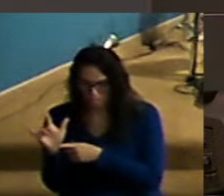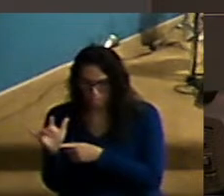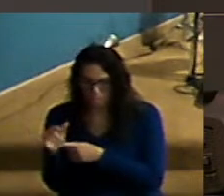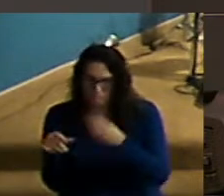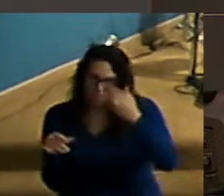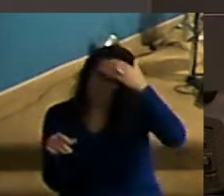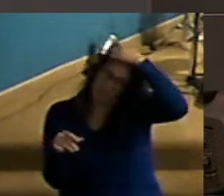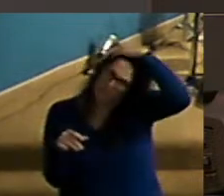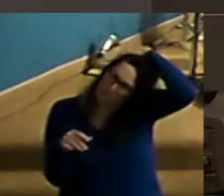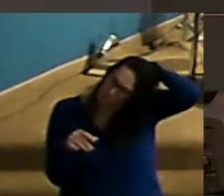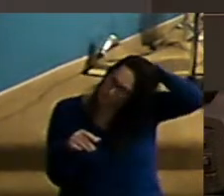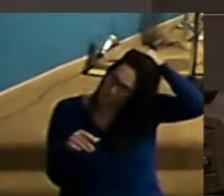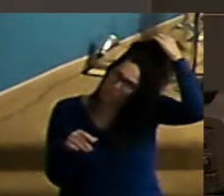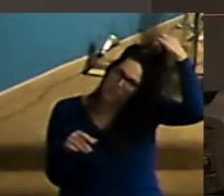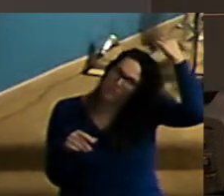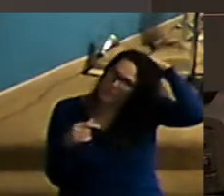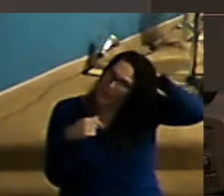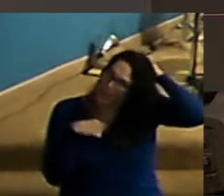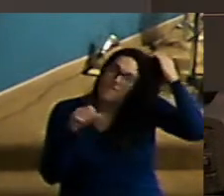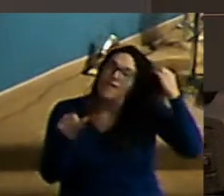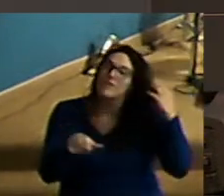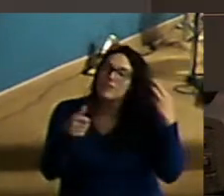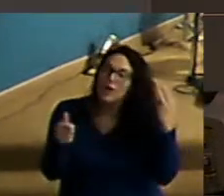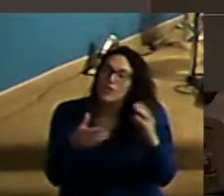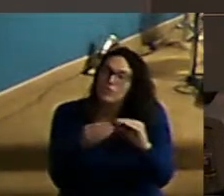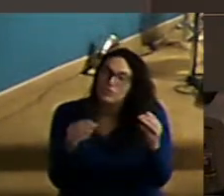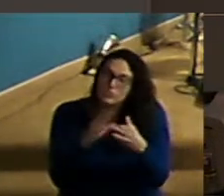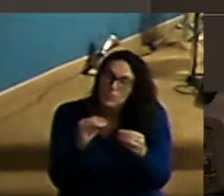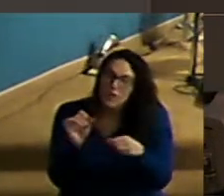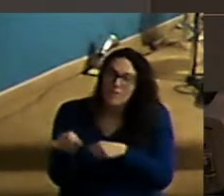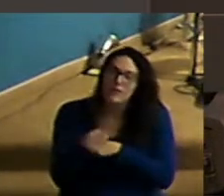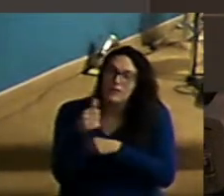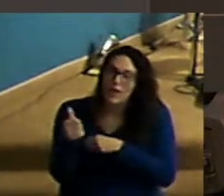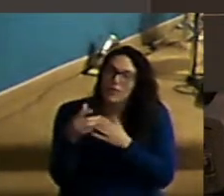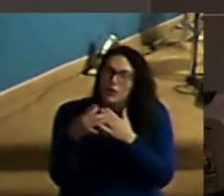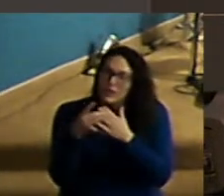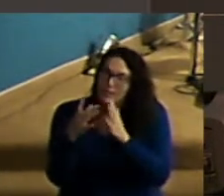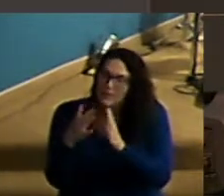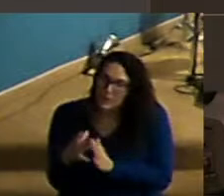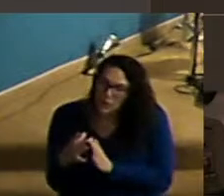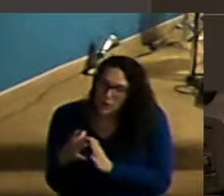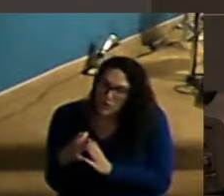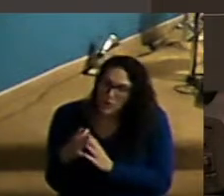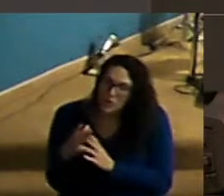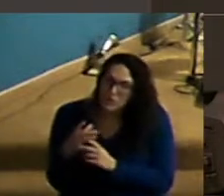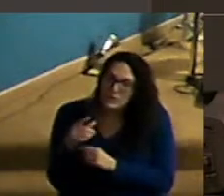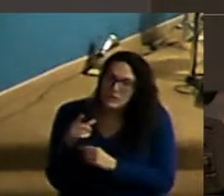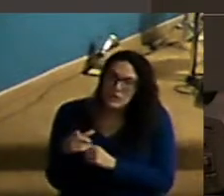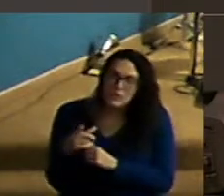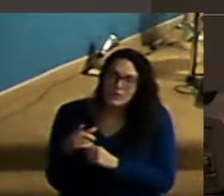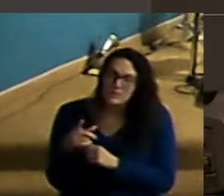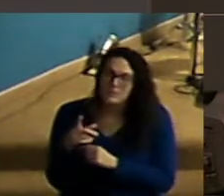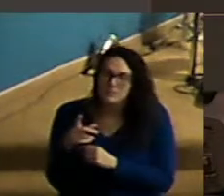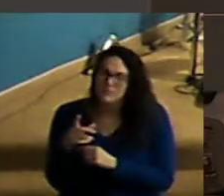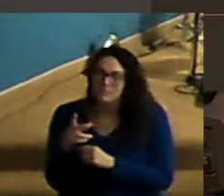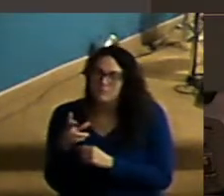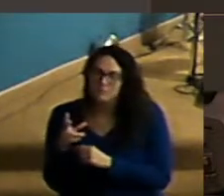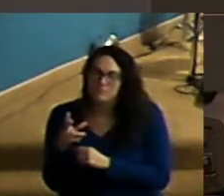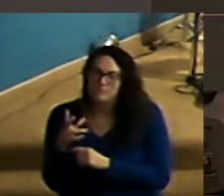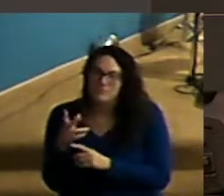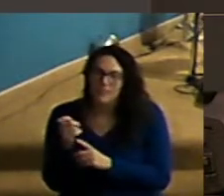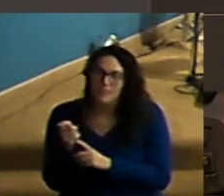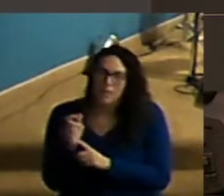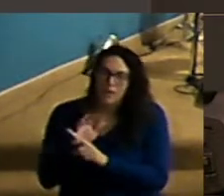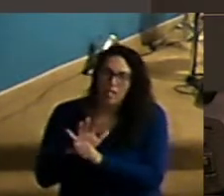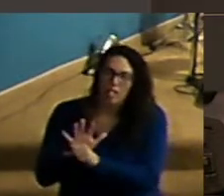there's another story of another governing leader who was kind of pushed into a corner too.